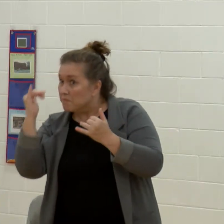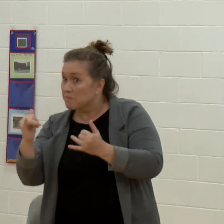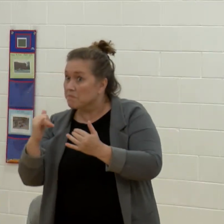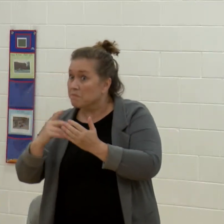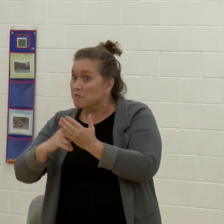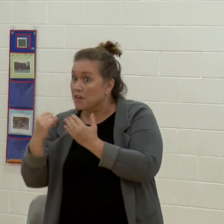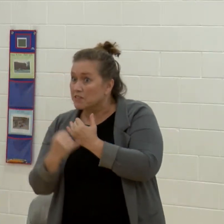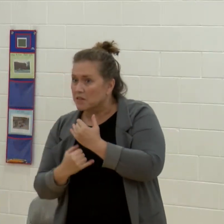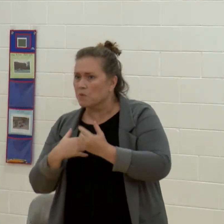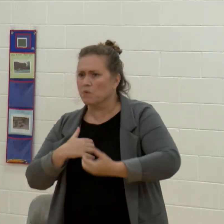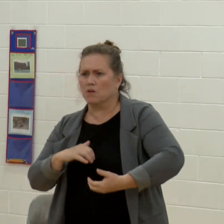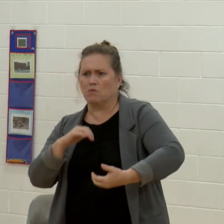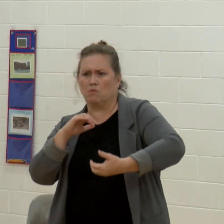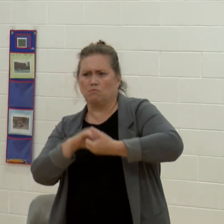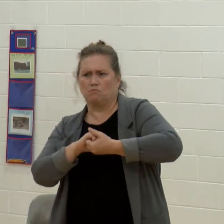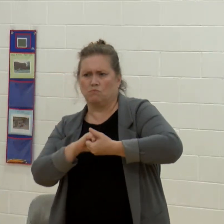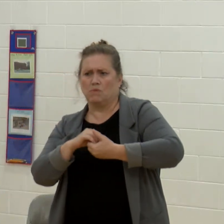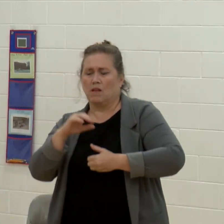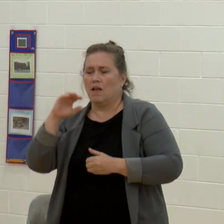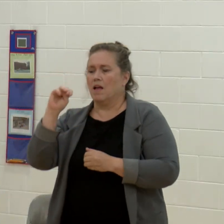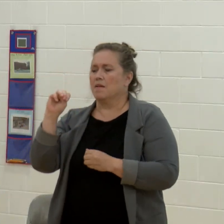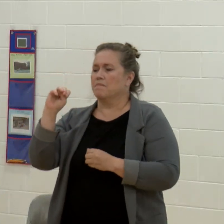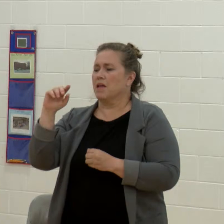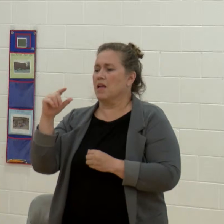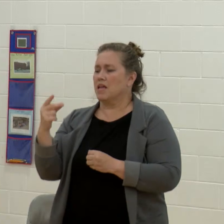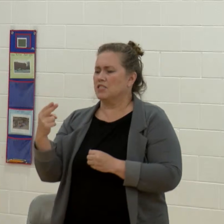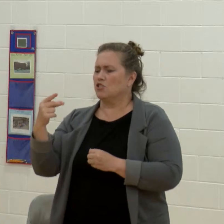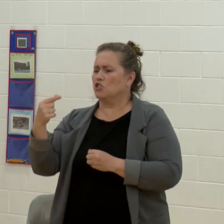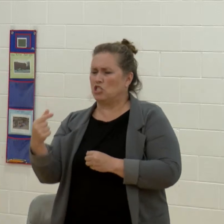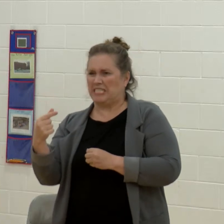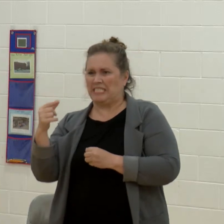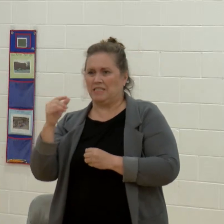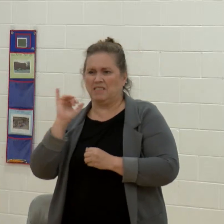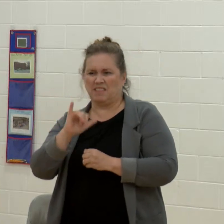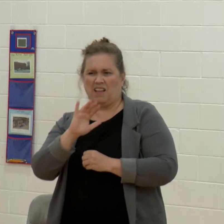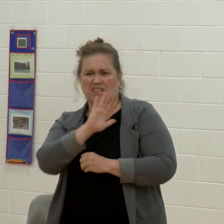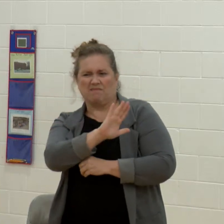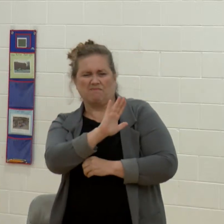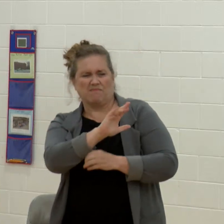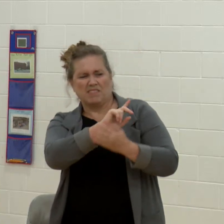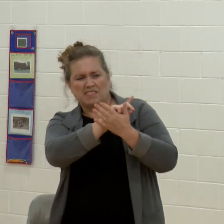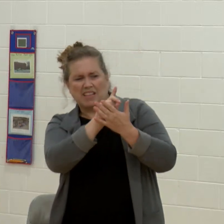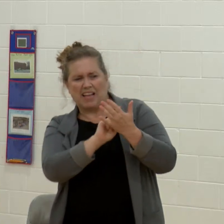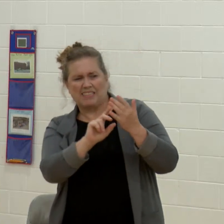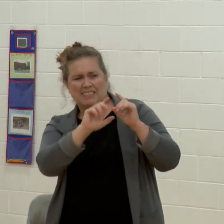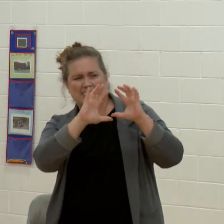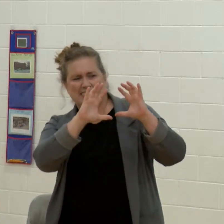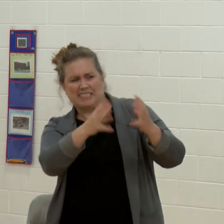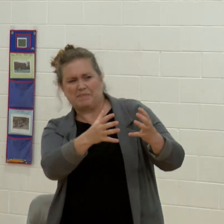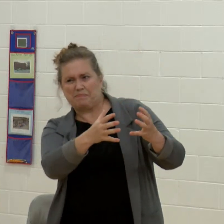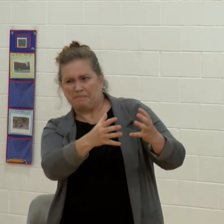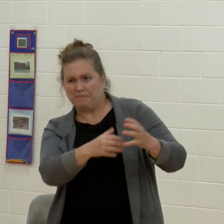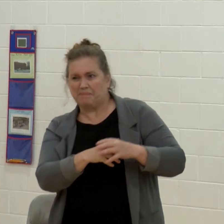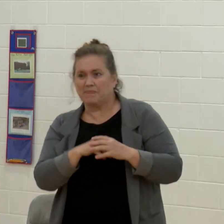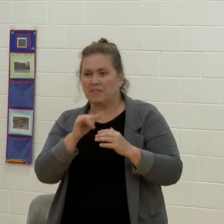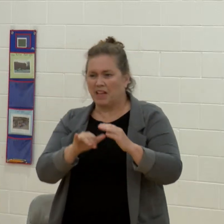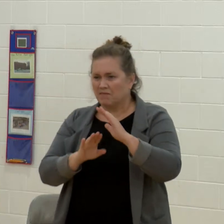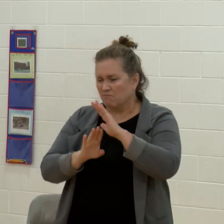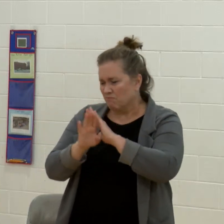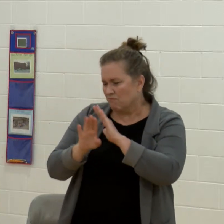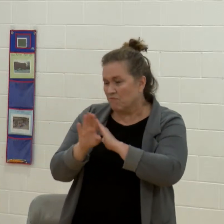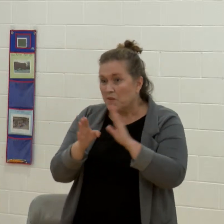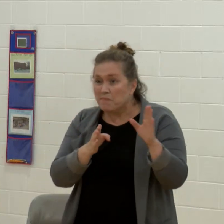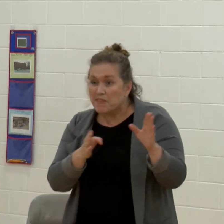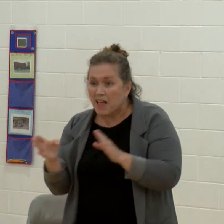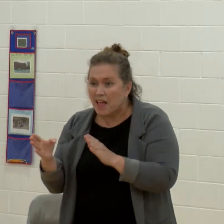with Dave Post and his designers to come up with a plan incorporating the